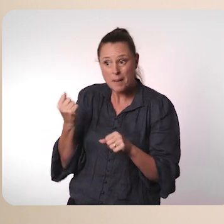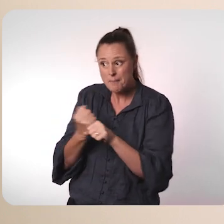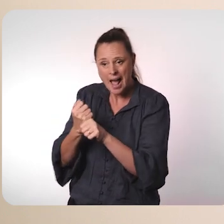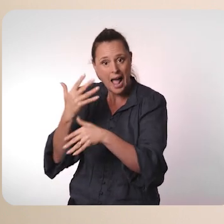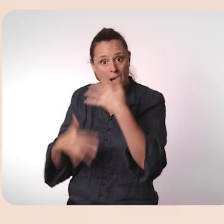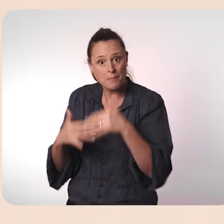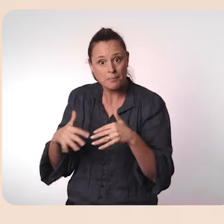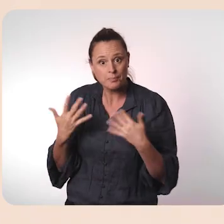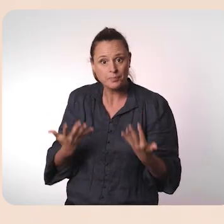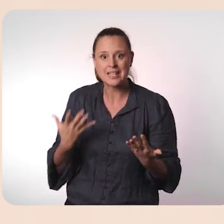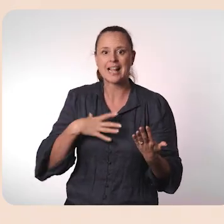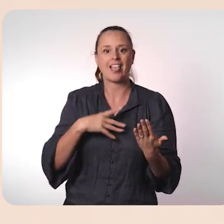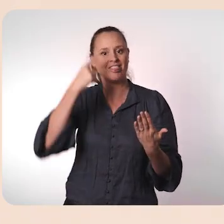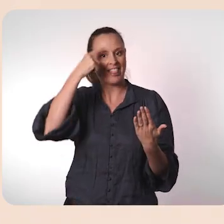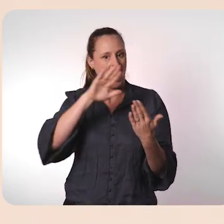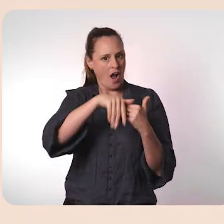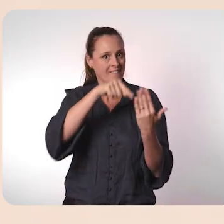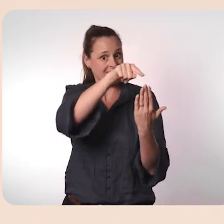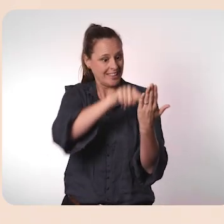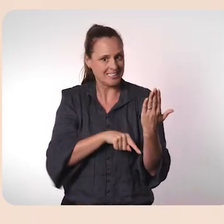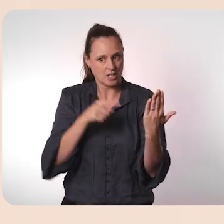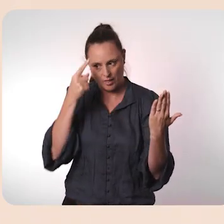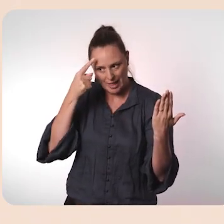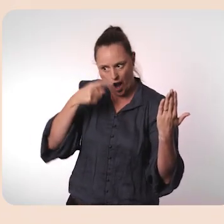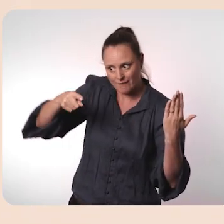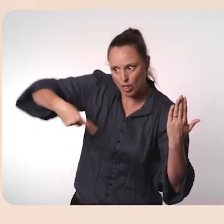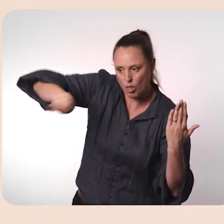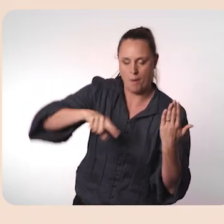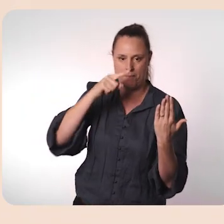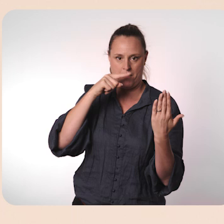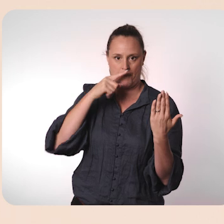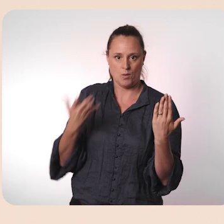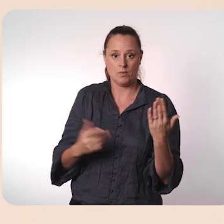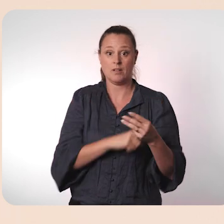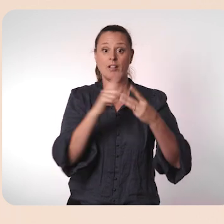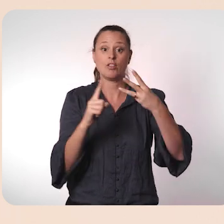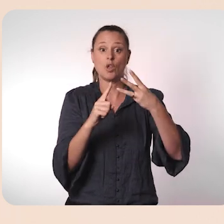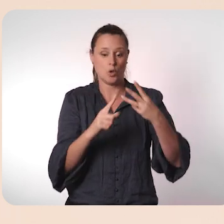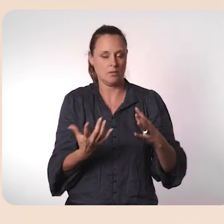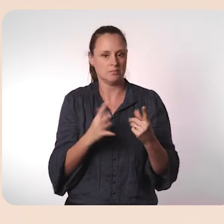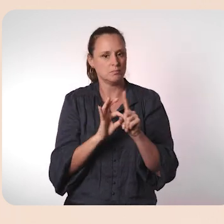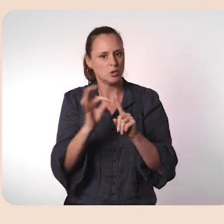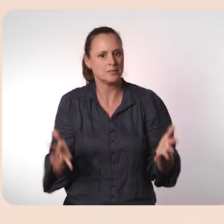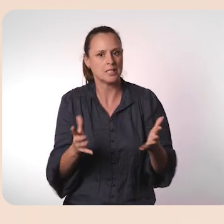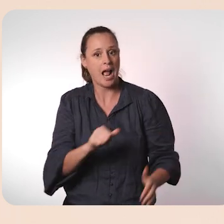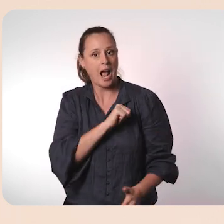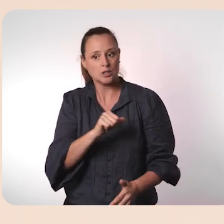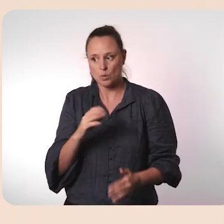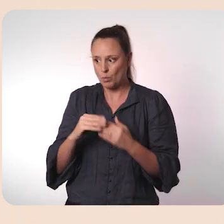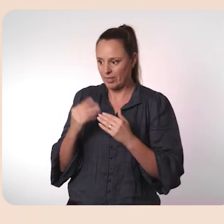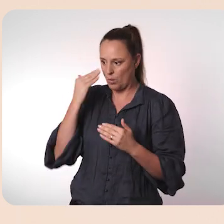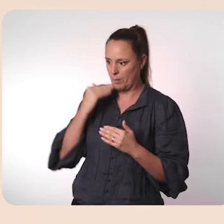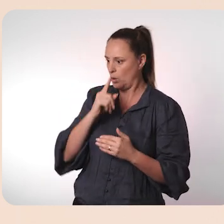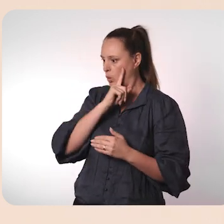we don't want to do that. Action 3. Improve attitudes towards women and girls with disabilities by challenging ableist